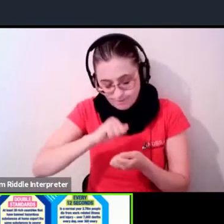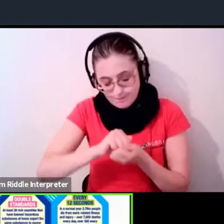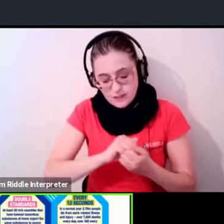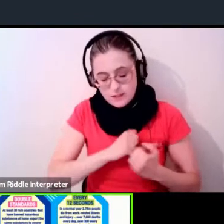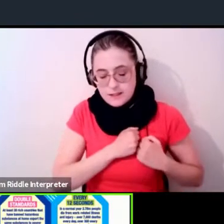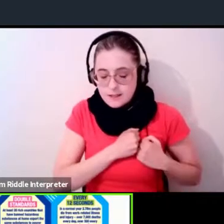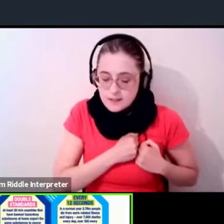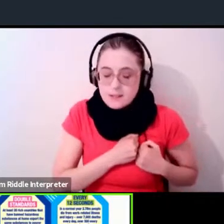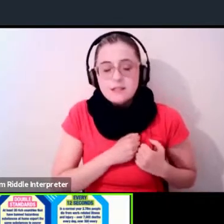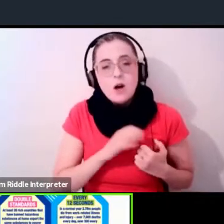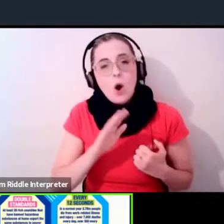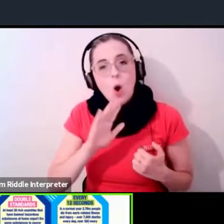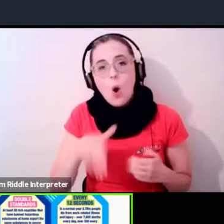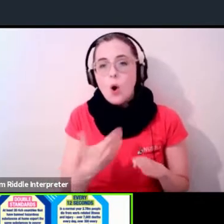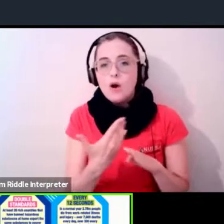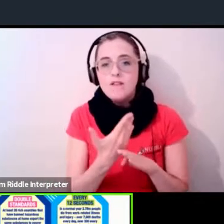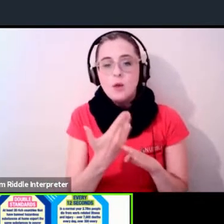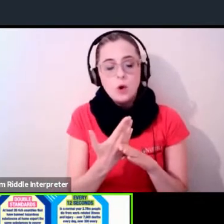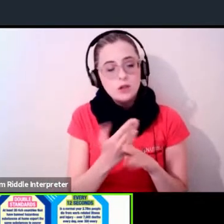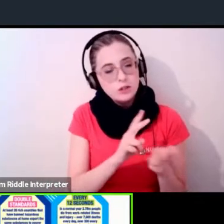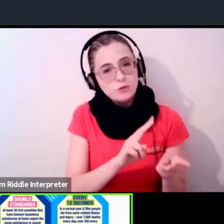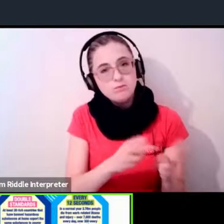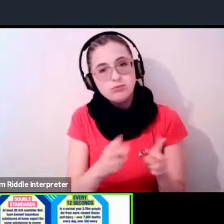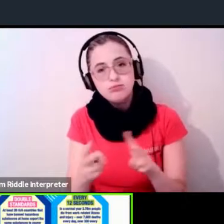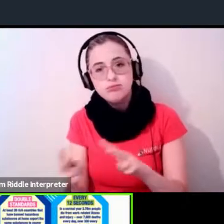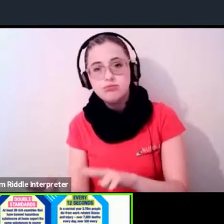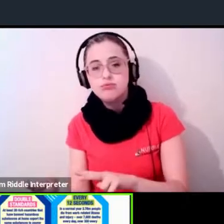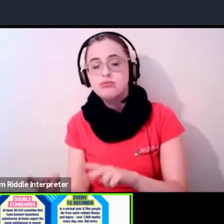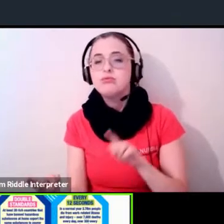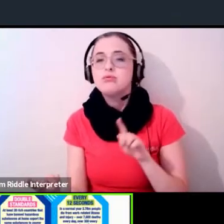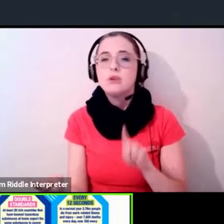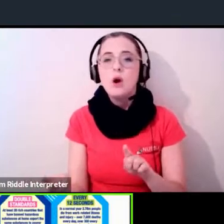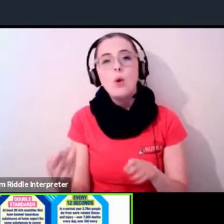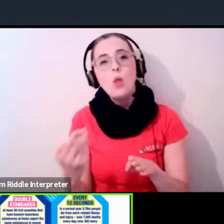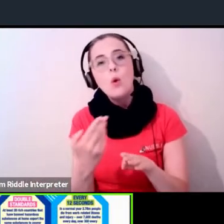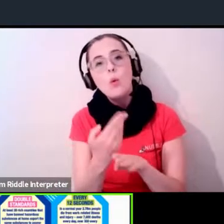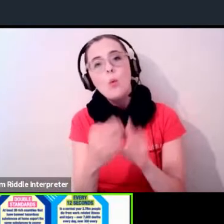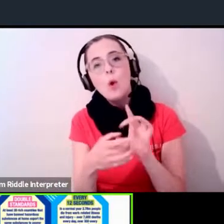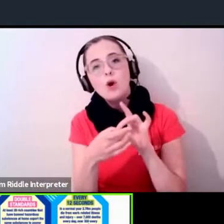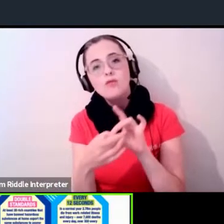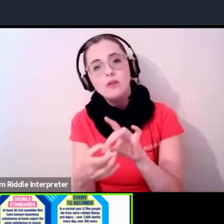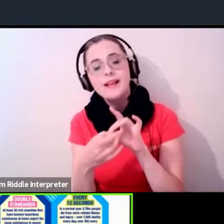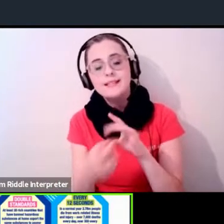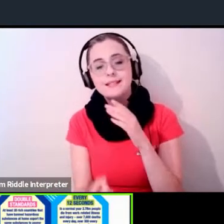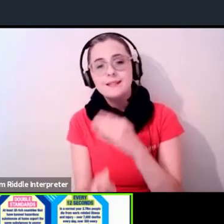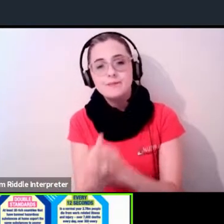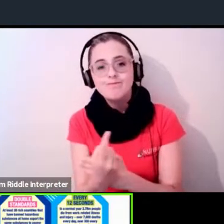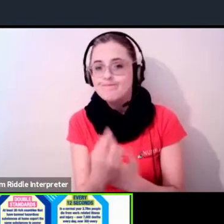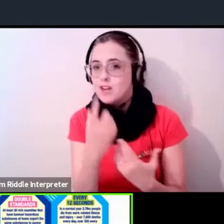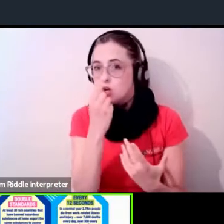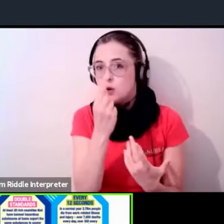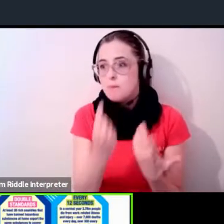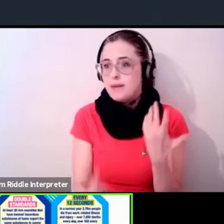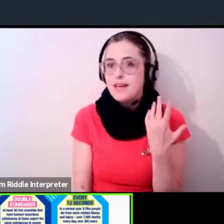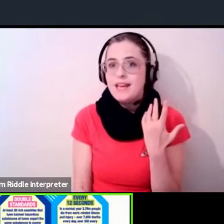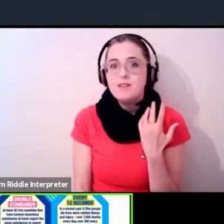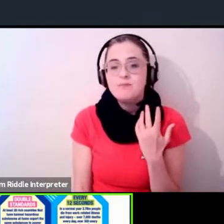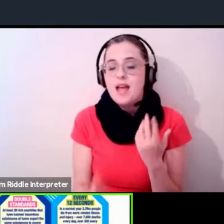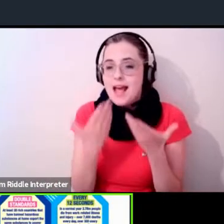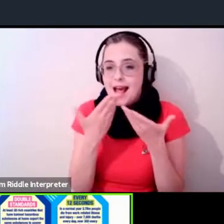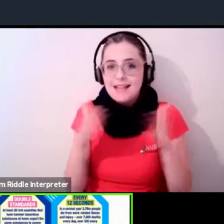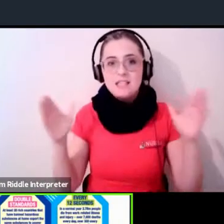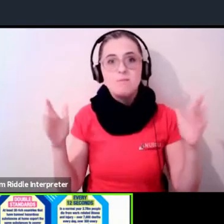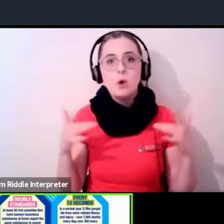of those workers killed in work-related incidents because of exposures to chemicals and hazardous substances, toxic working practices,